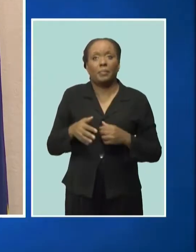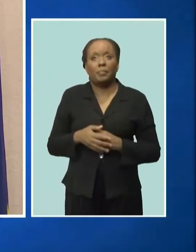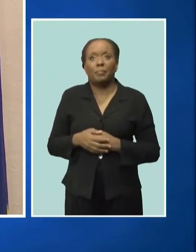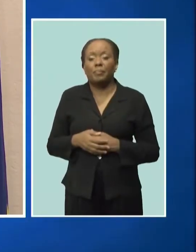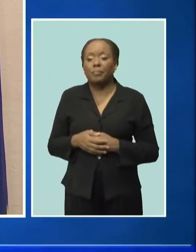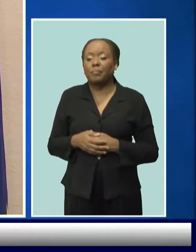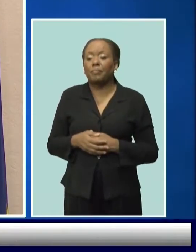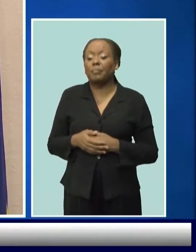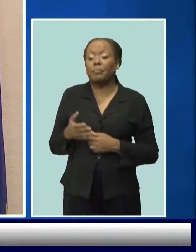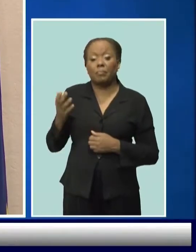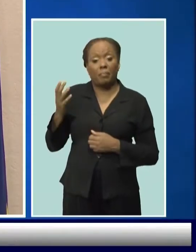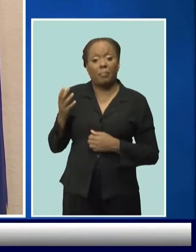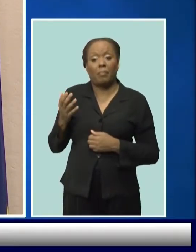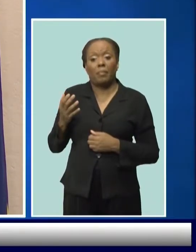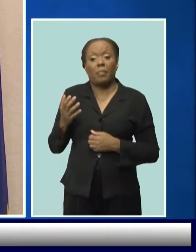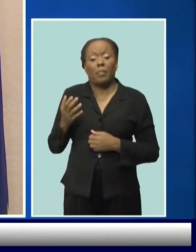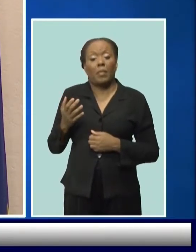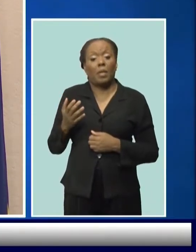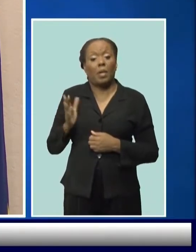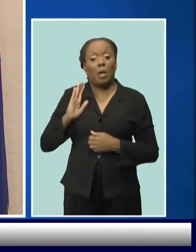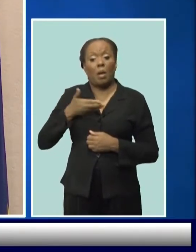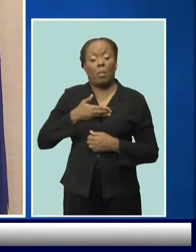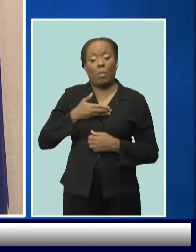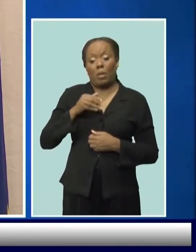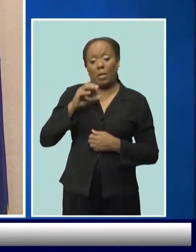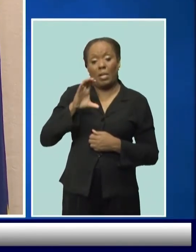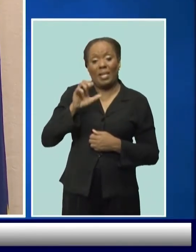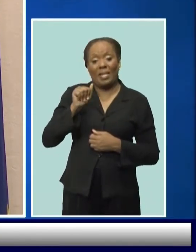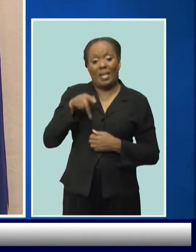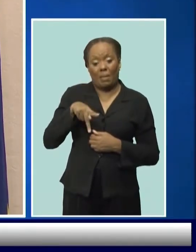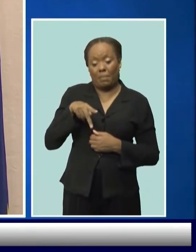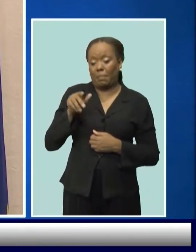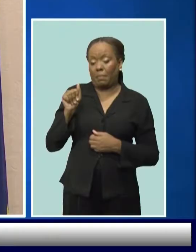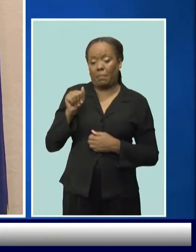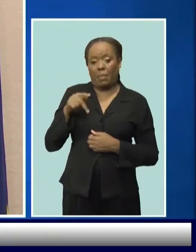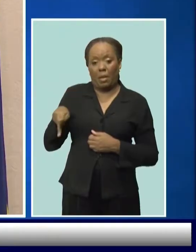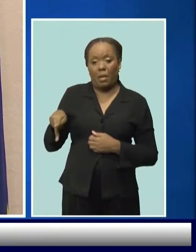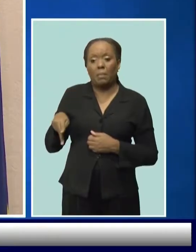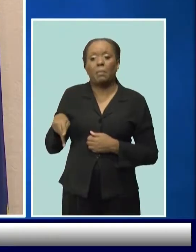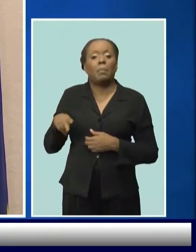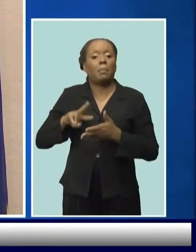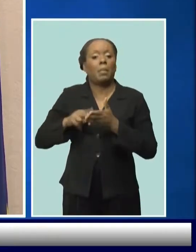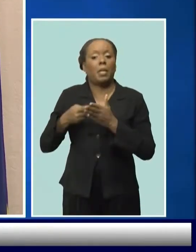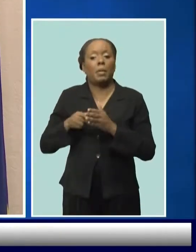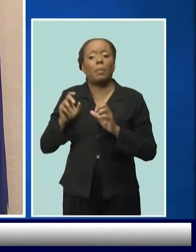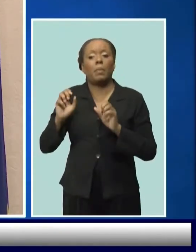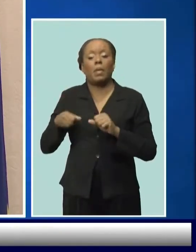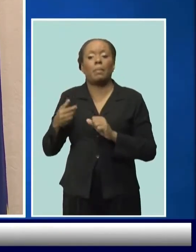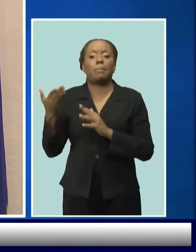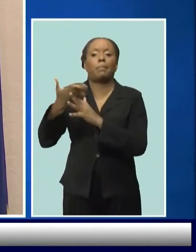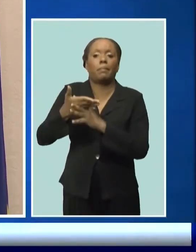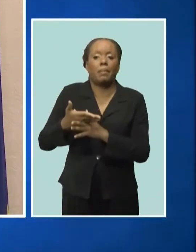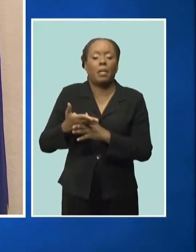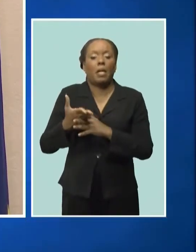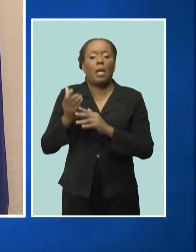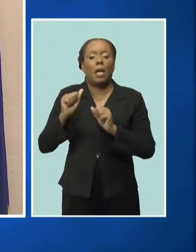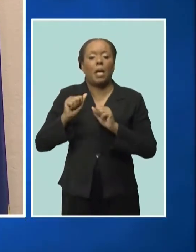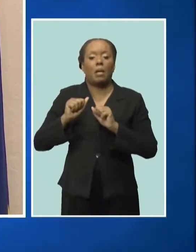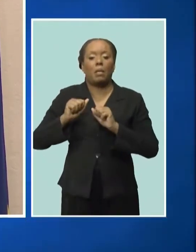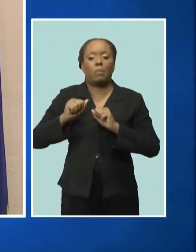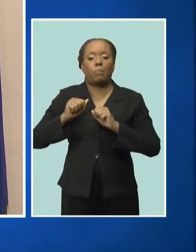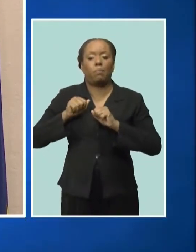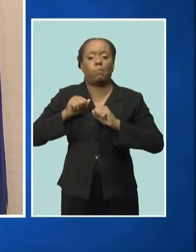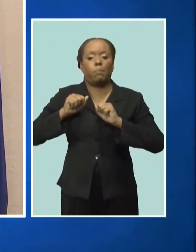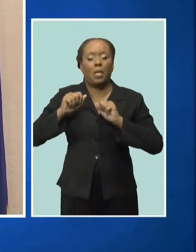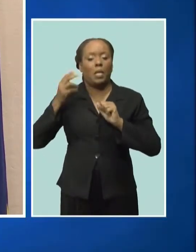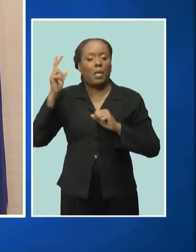interrupt and send out the broadcast. And this sounds all well and good. and the broadcast go, and if you have it on your phone, you'll